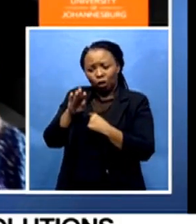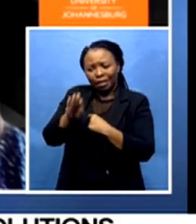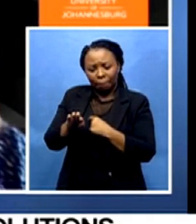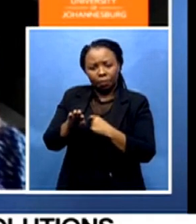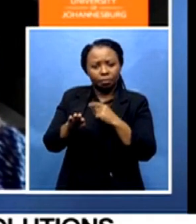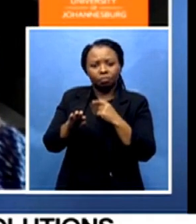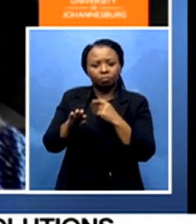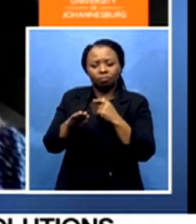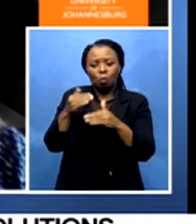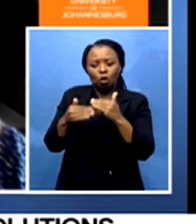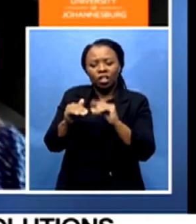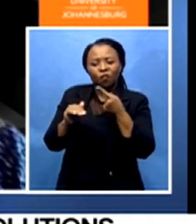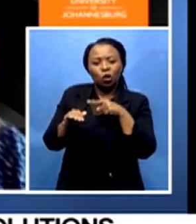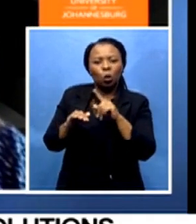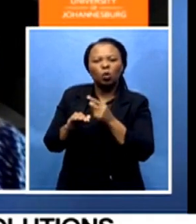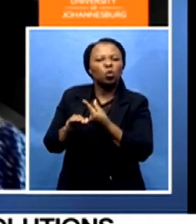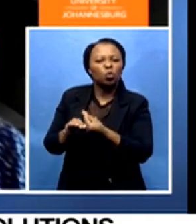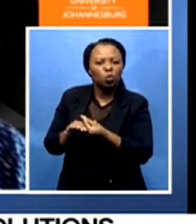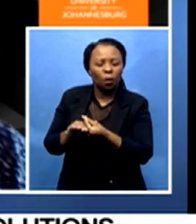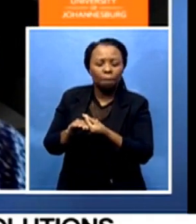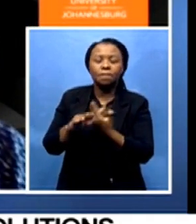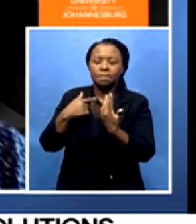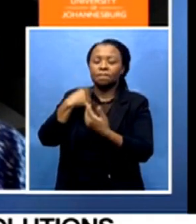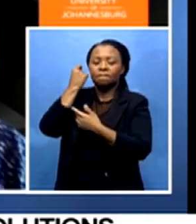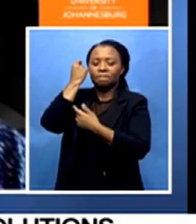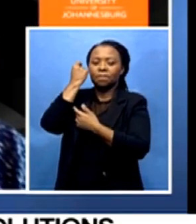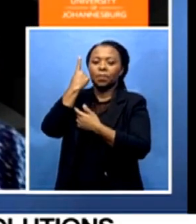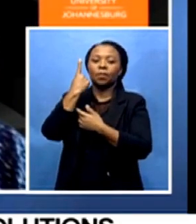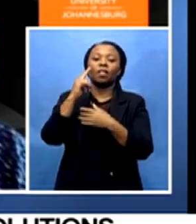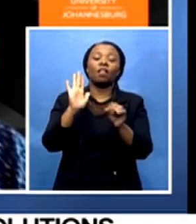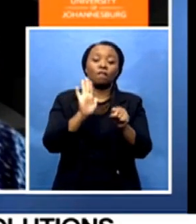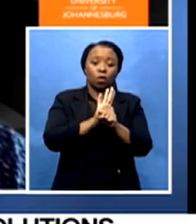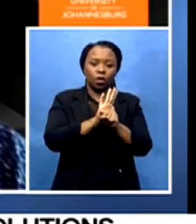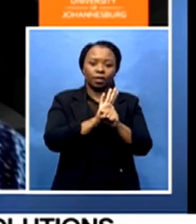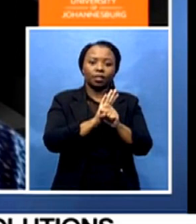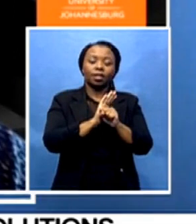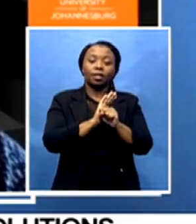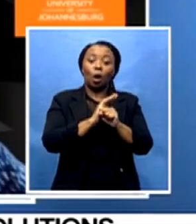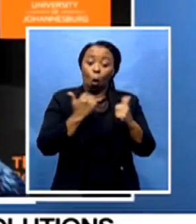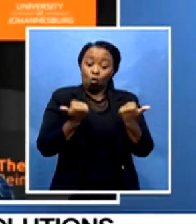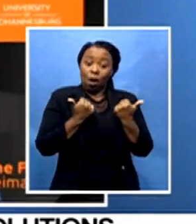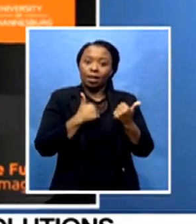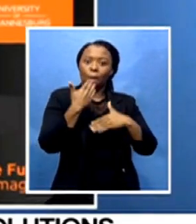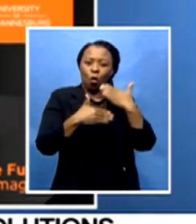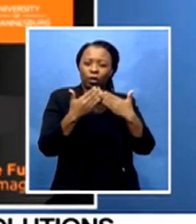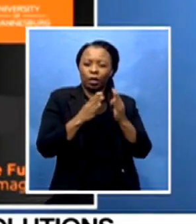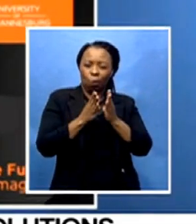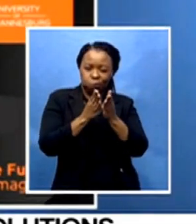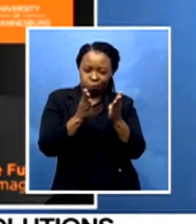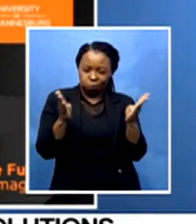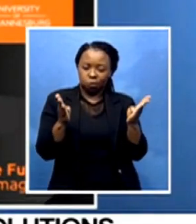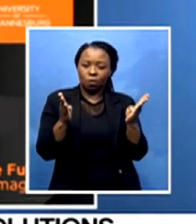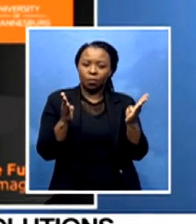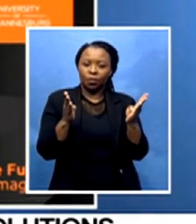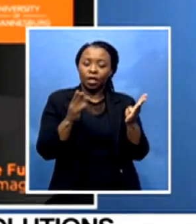I understand that there is a process already in place to start looking at the curriculum and to